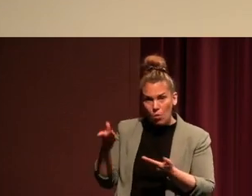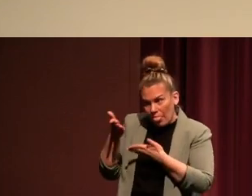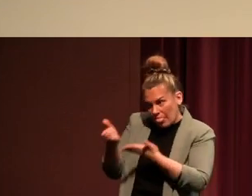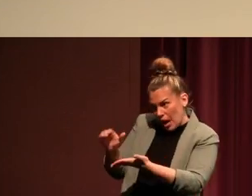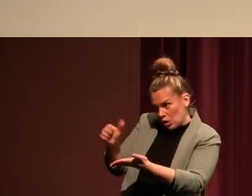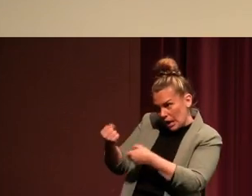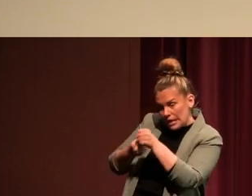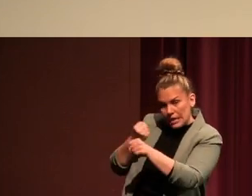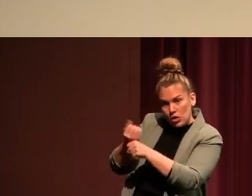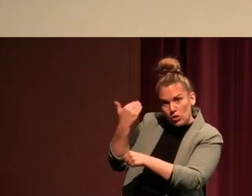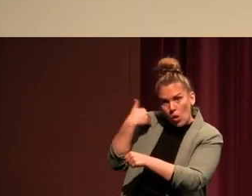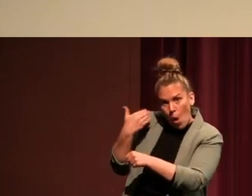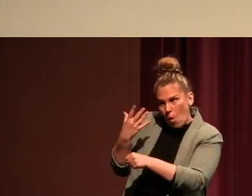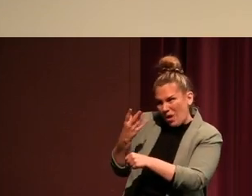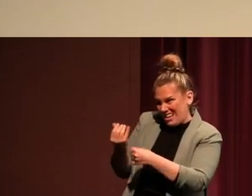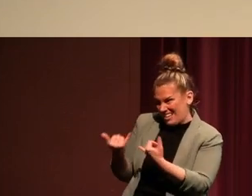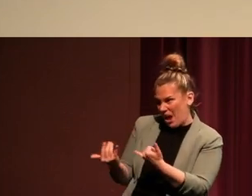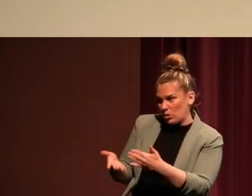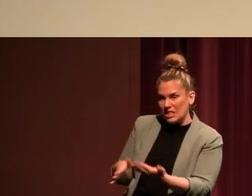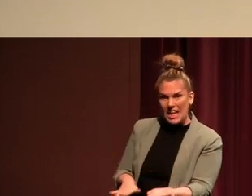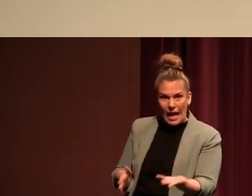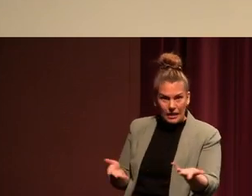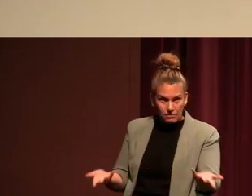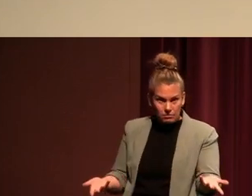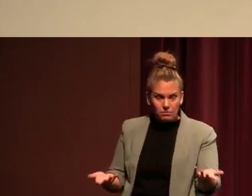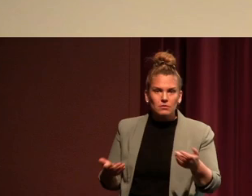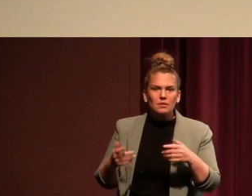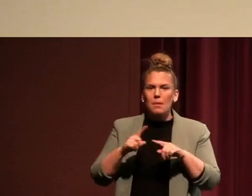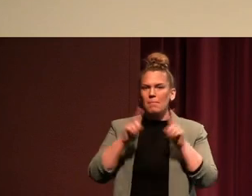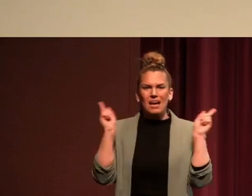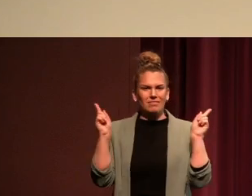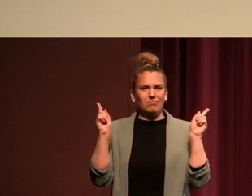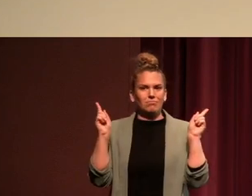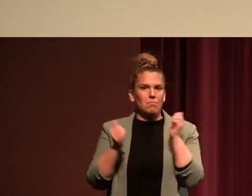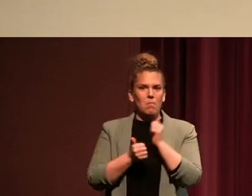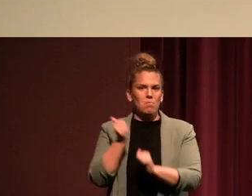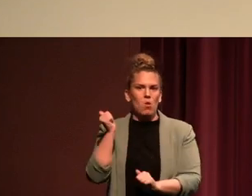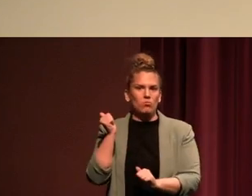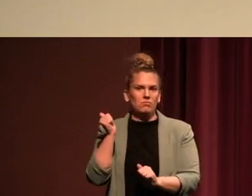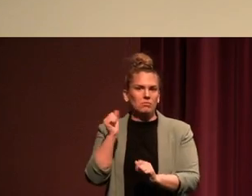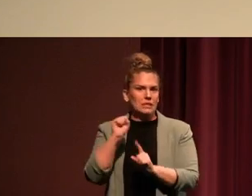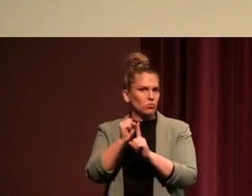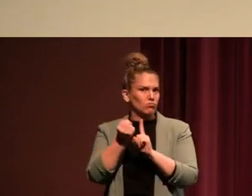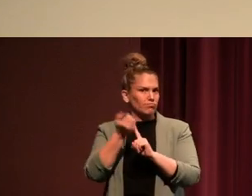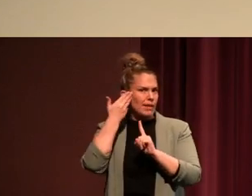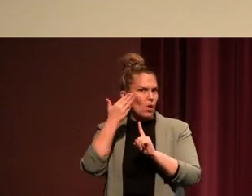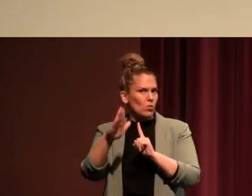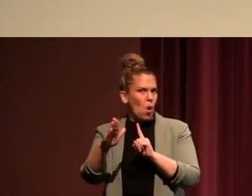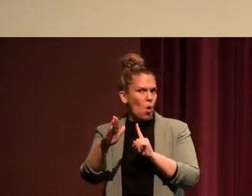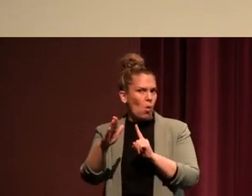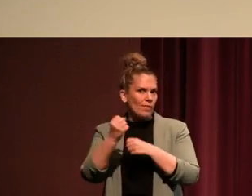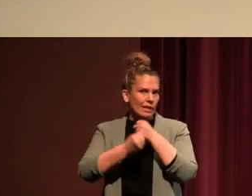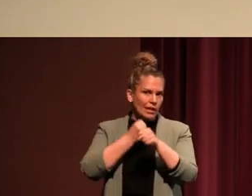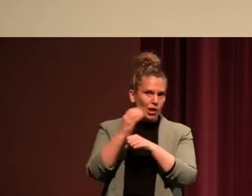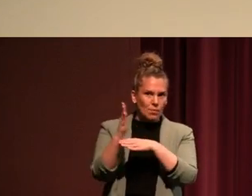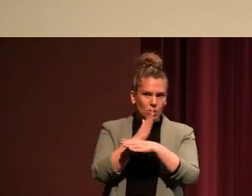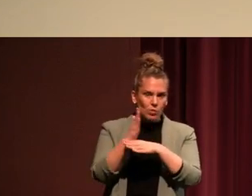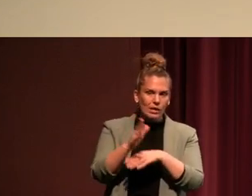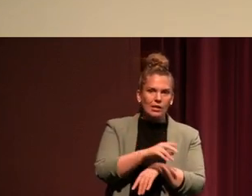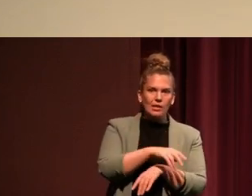dead now. I don't, in most cases, have any idea what year between 2012